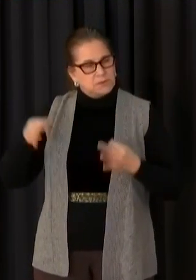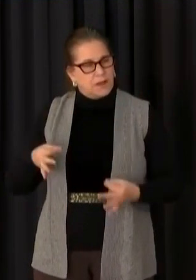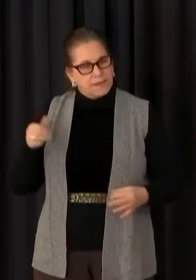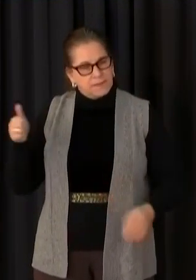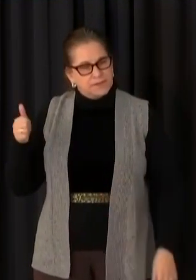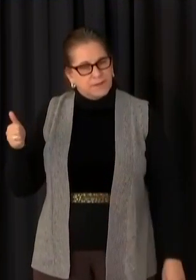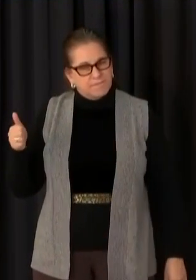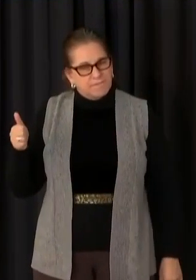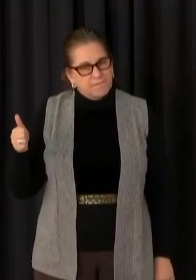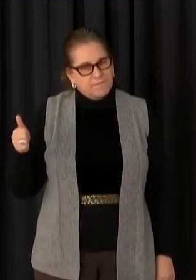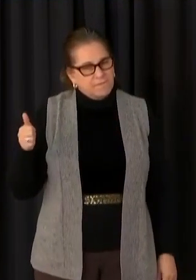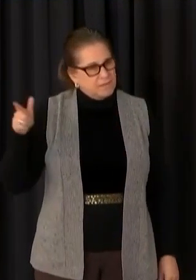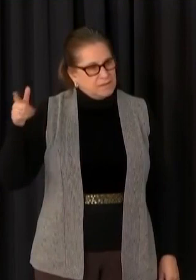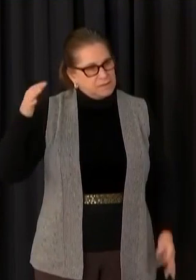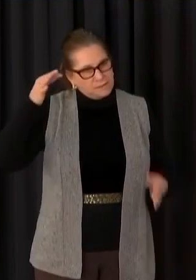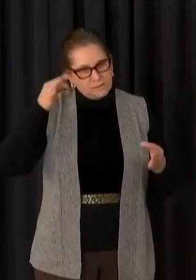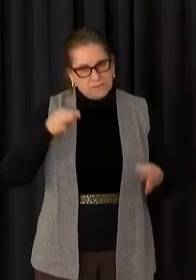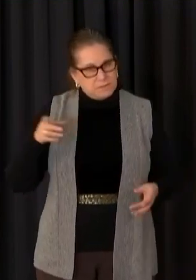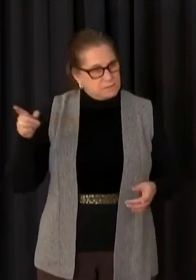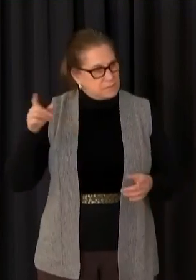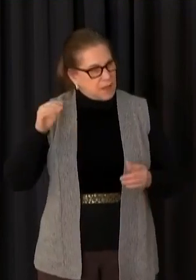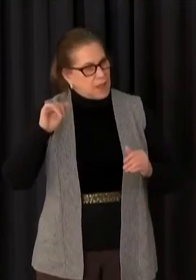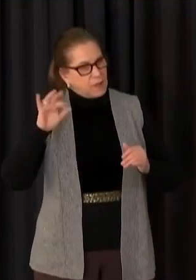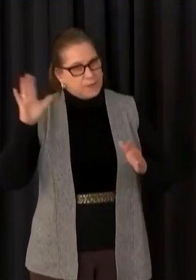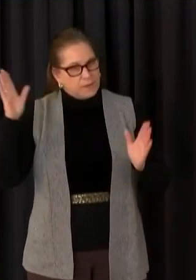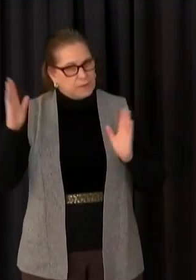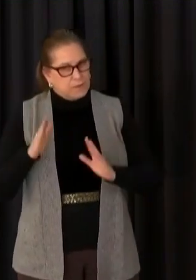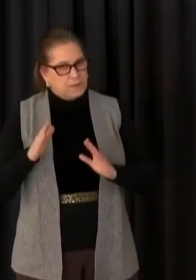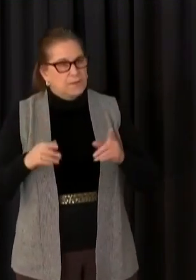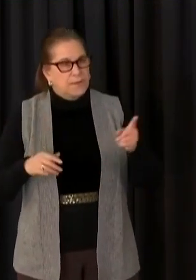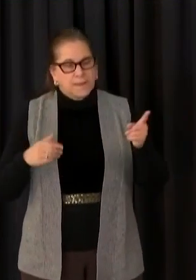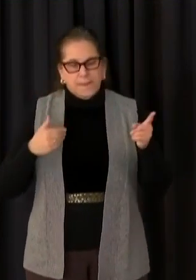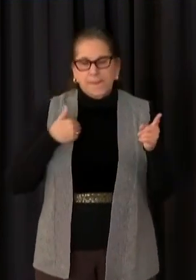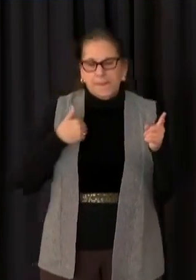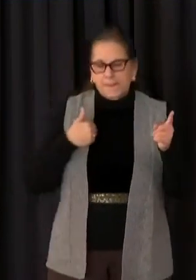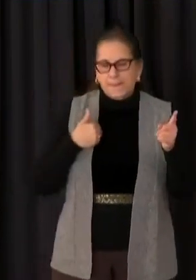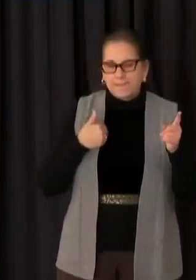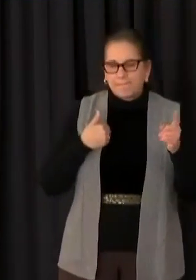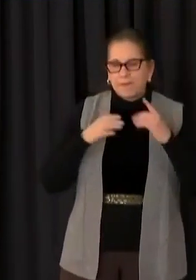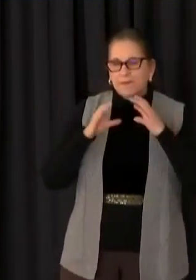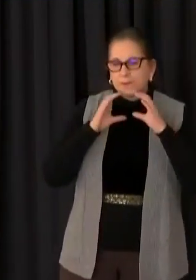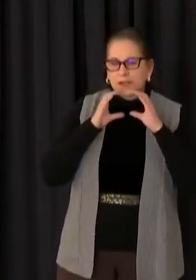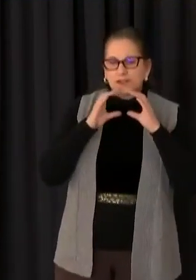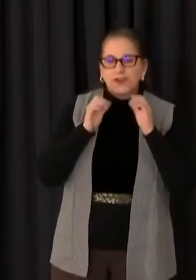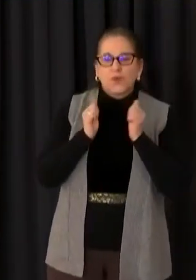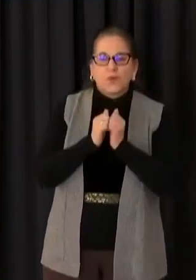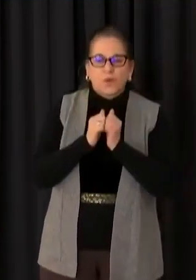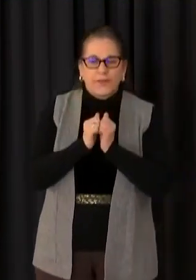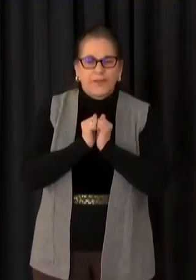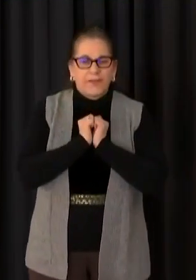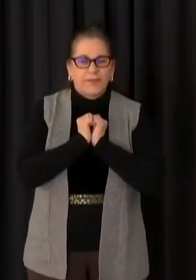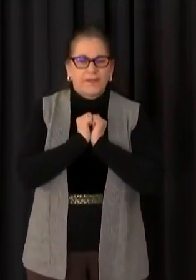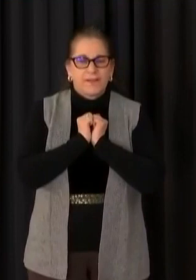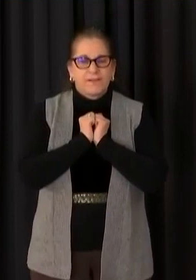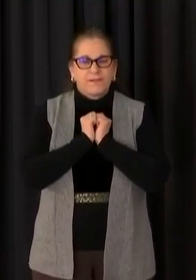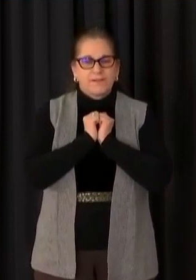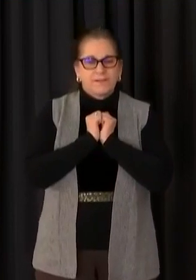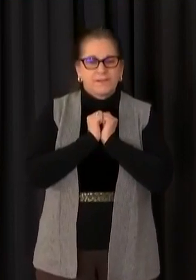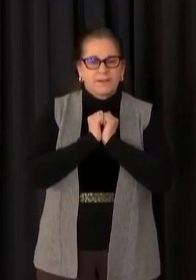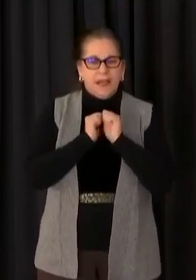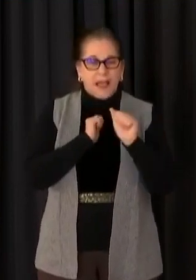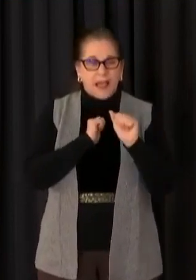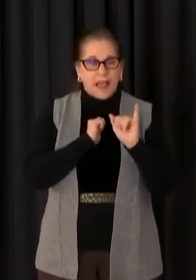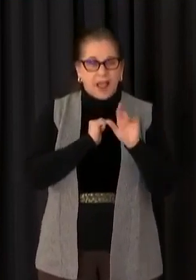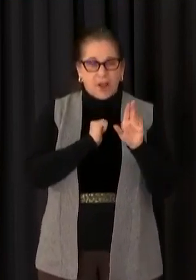what is your reaction to the decision? We have had communication with them. We